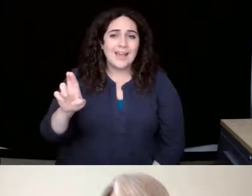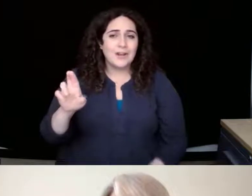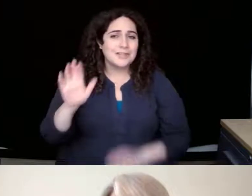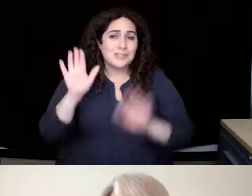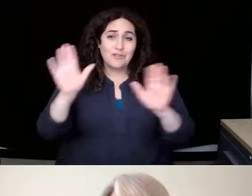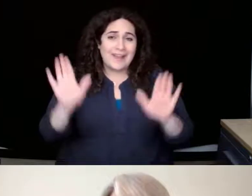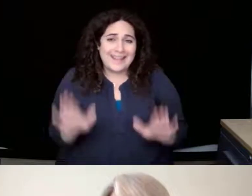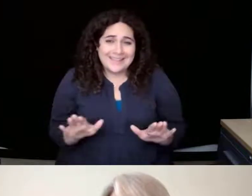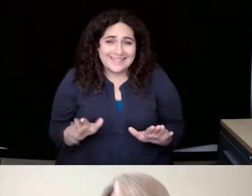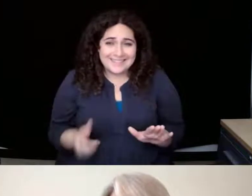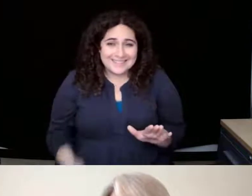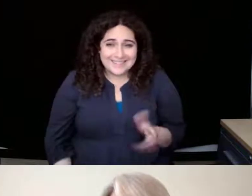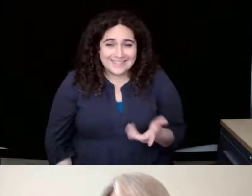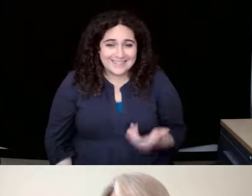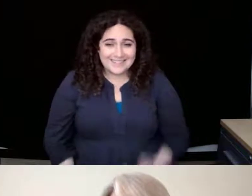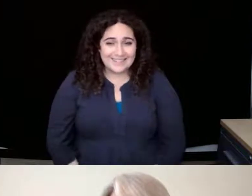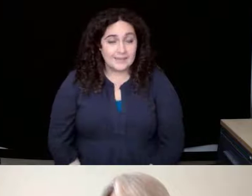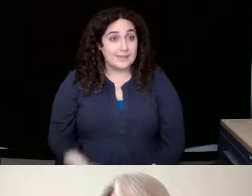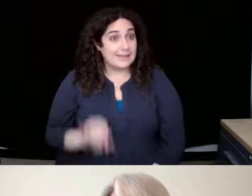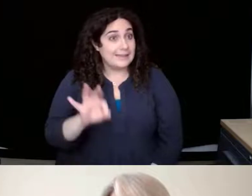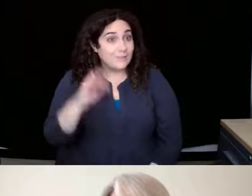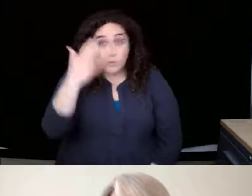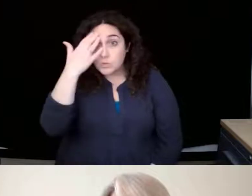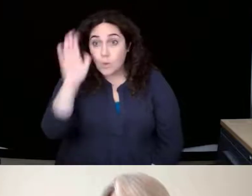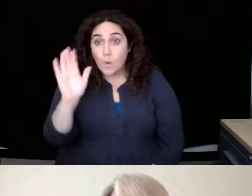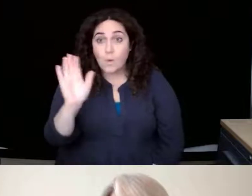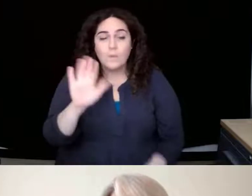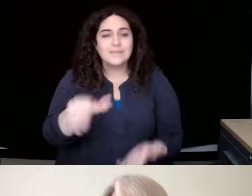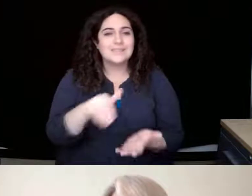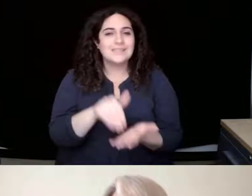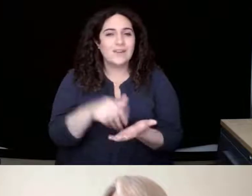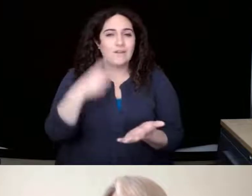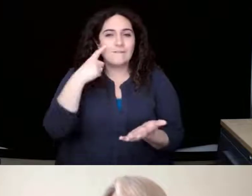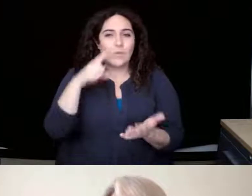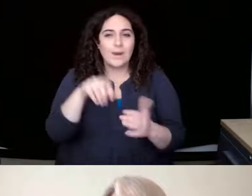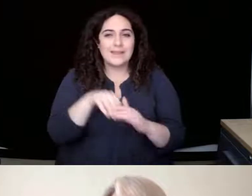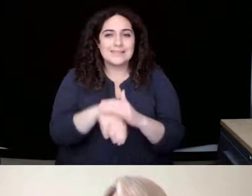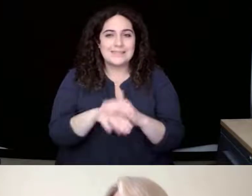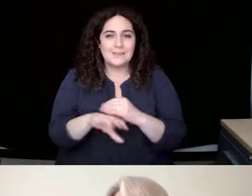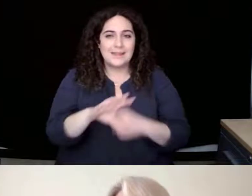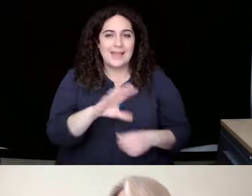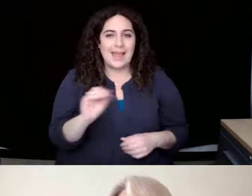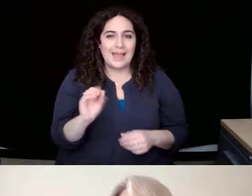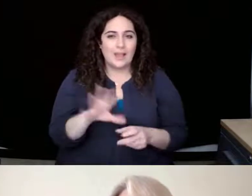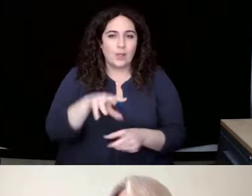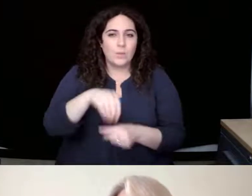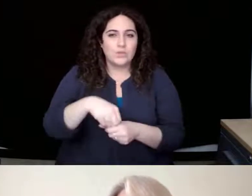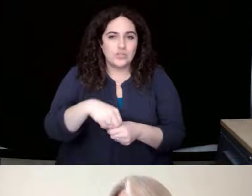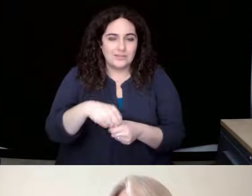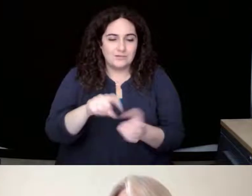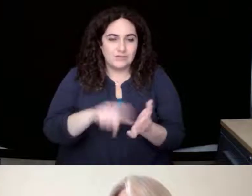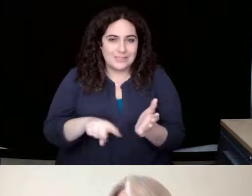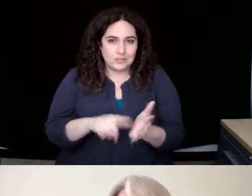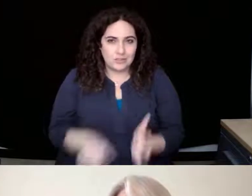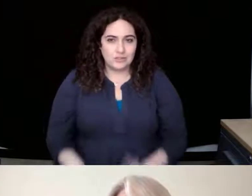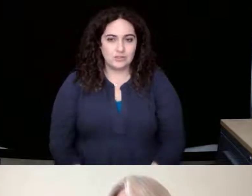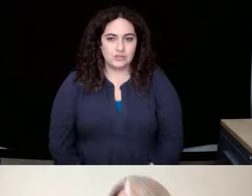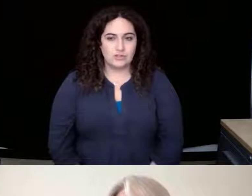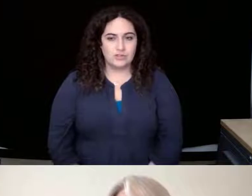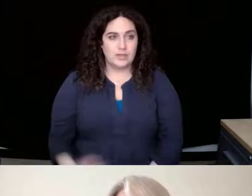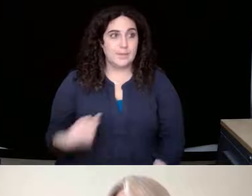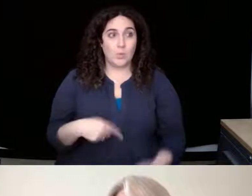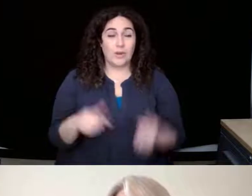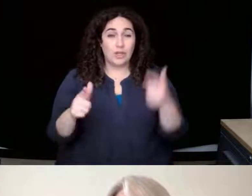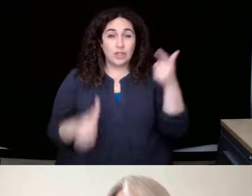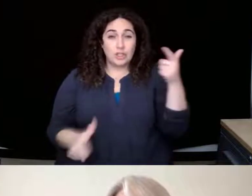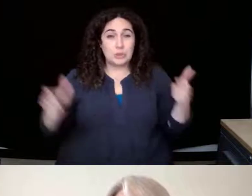for folk who don't know, it's the Center for Accessibility and Inclusion Research, but we're such a large group that there's so much research that goes